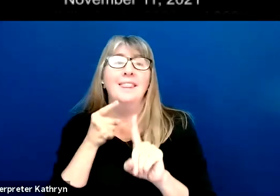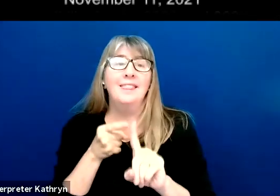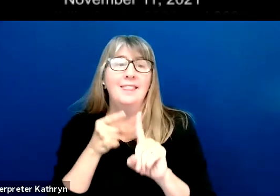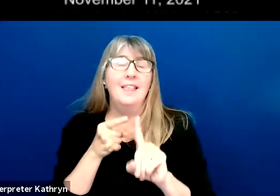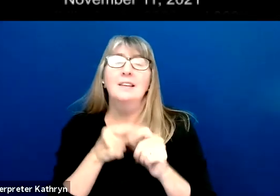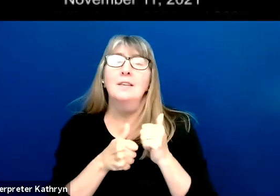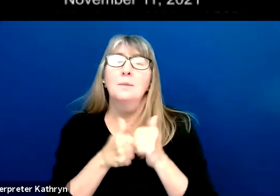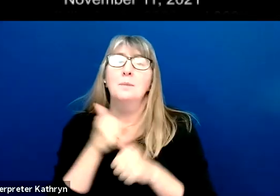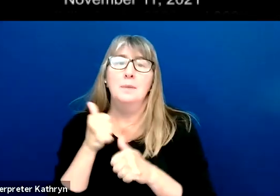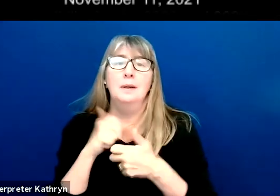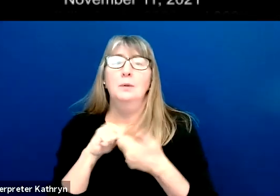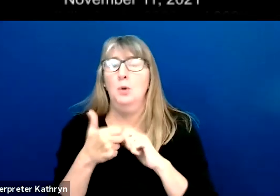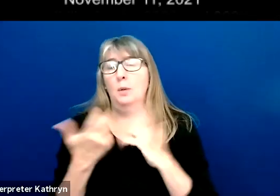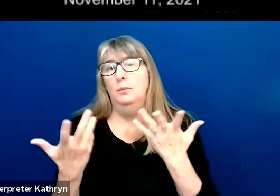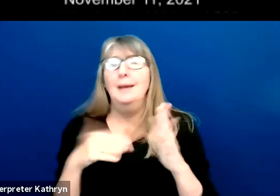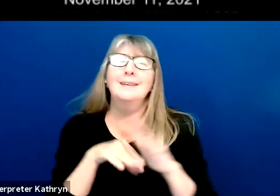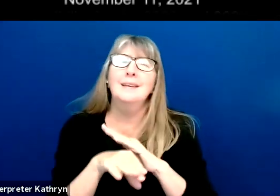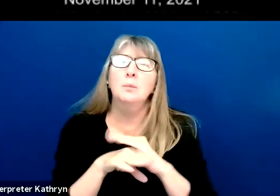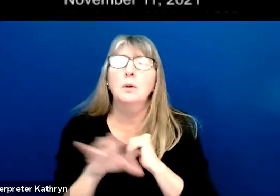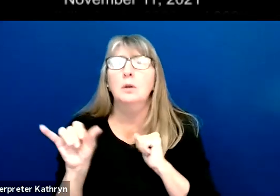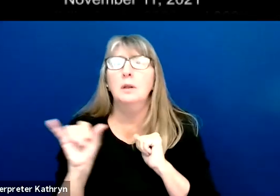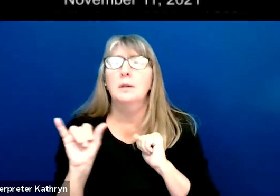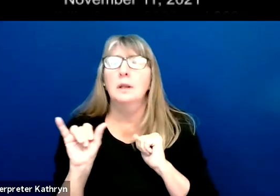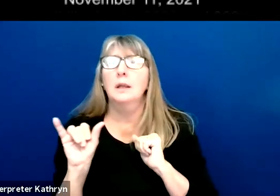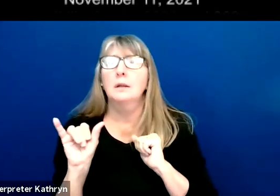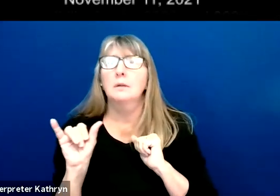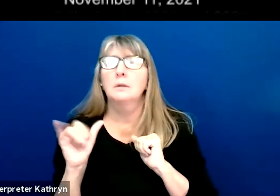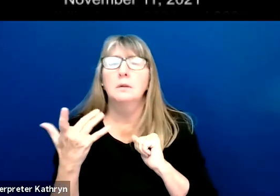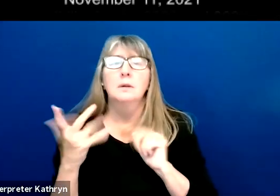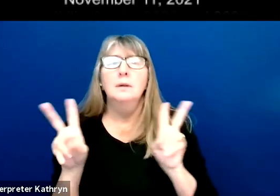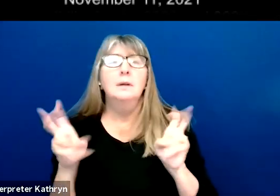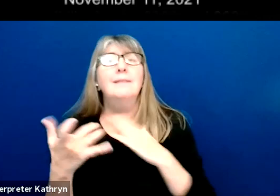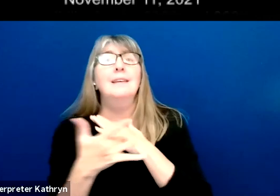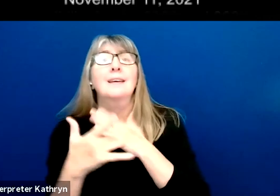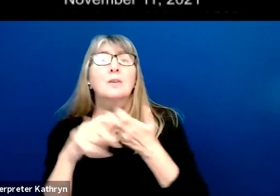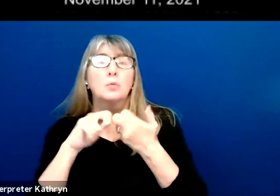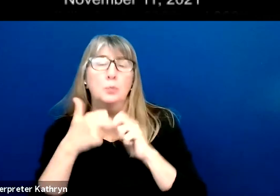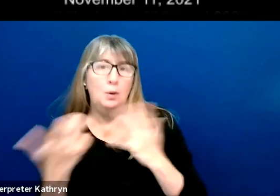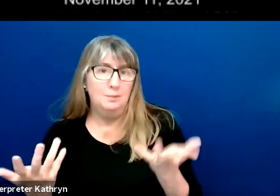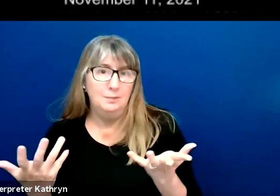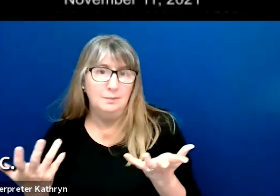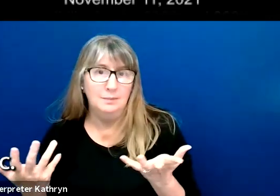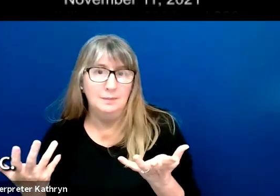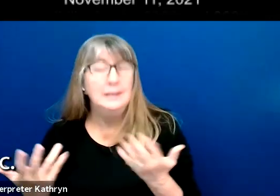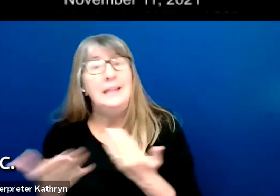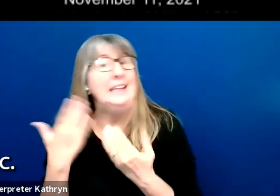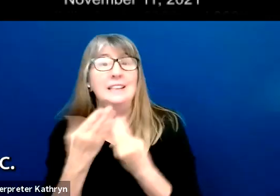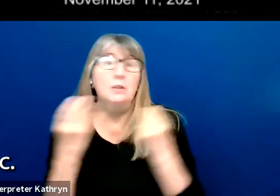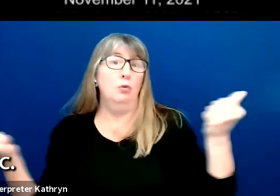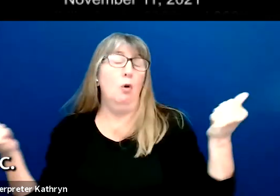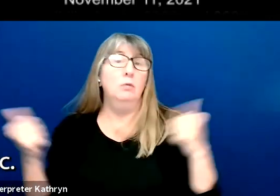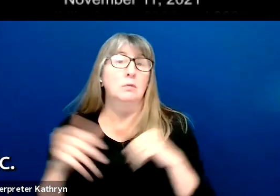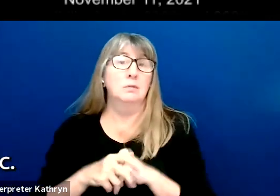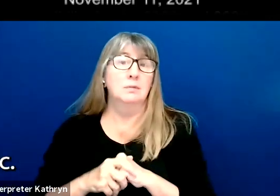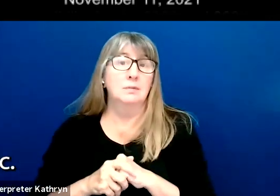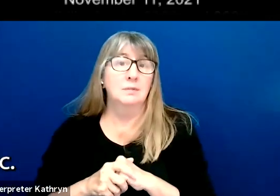biggest problem. Accessibility is like, it's a technical problem. It's kind of easy to solve. The harder